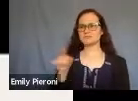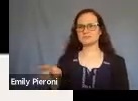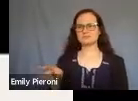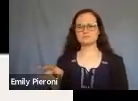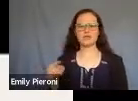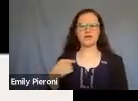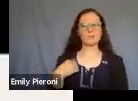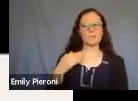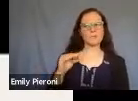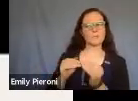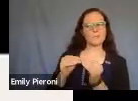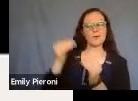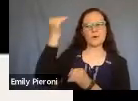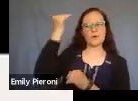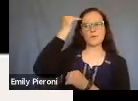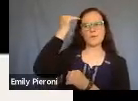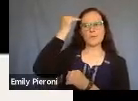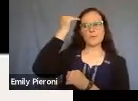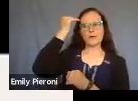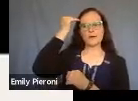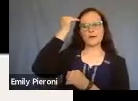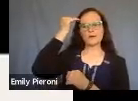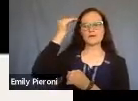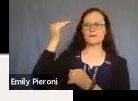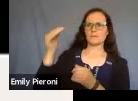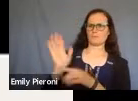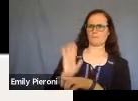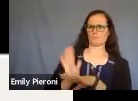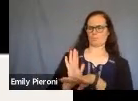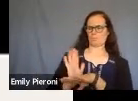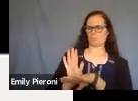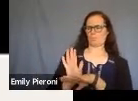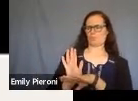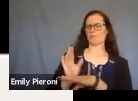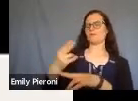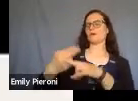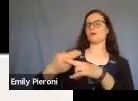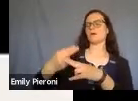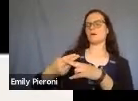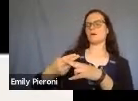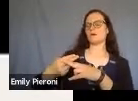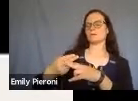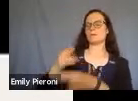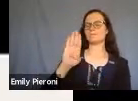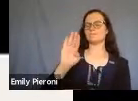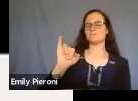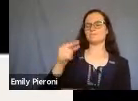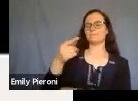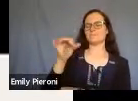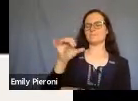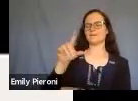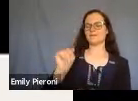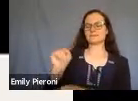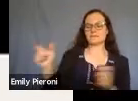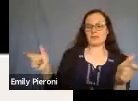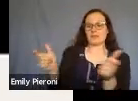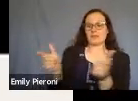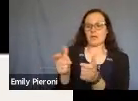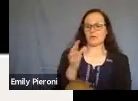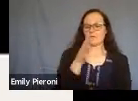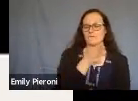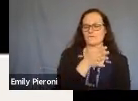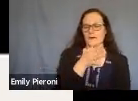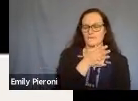saw this movie called The Biggest Little Farm, and how they really changed the soil and productivity of